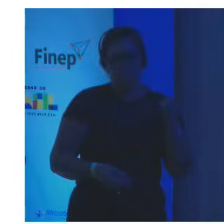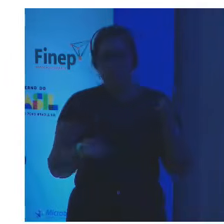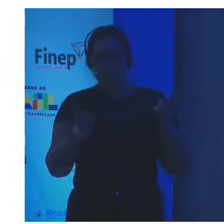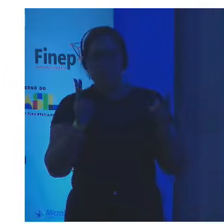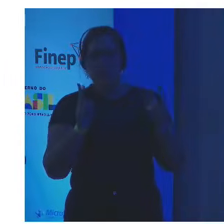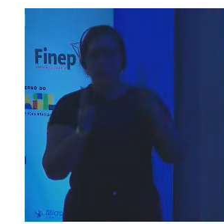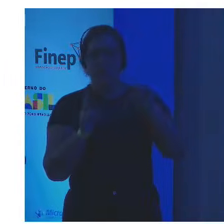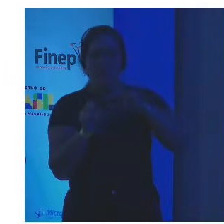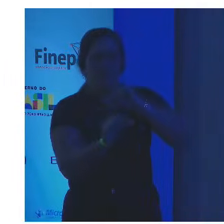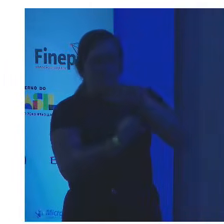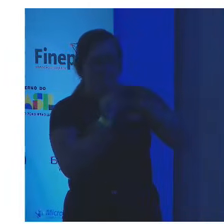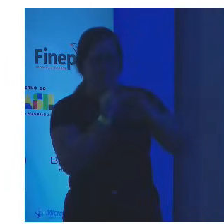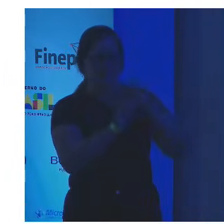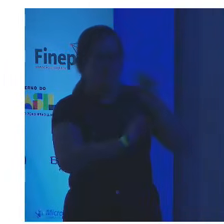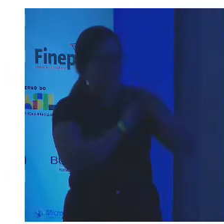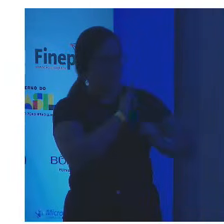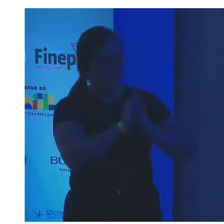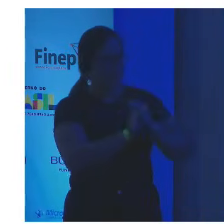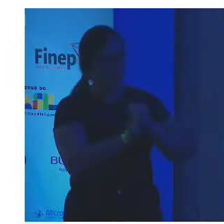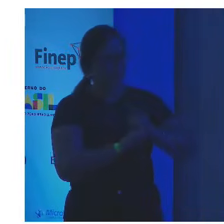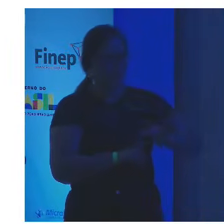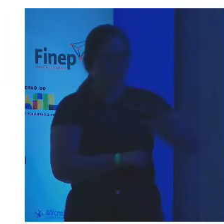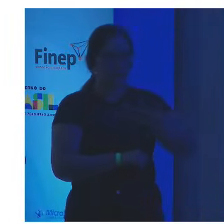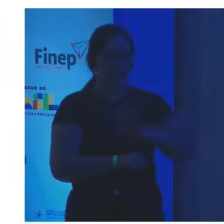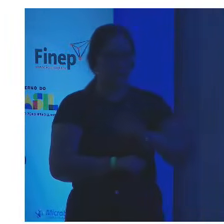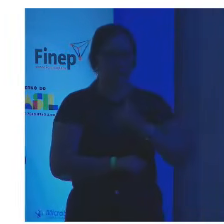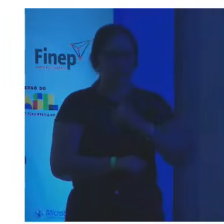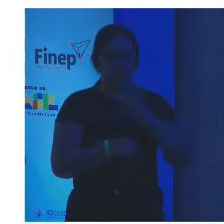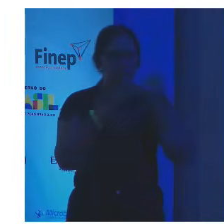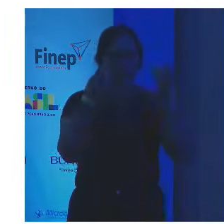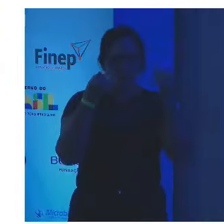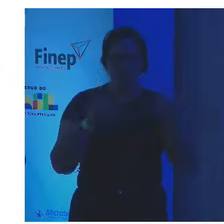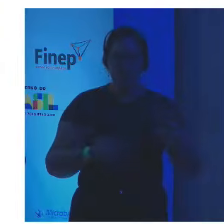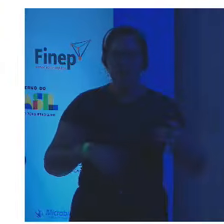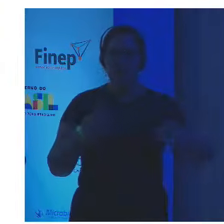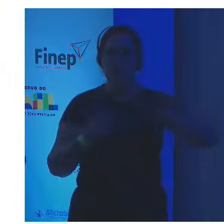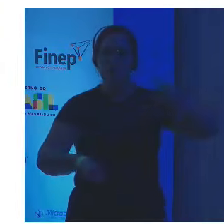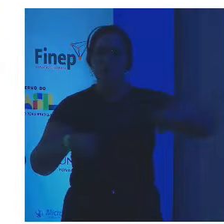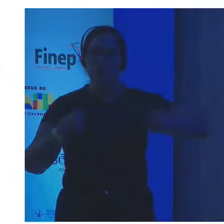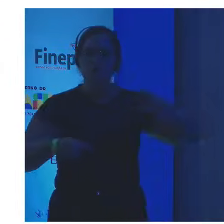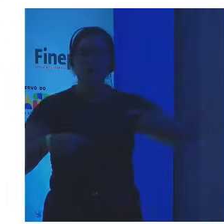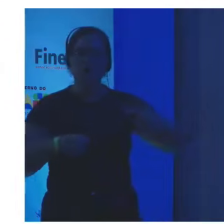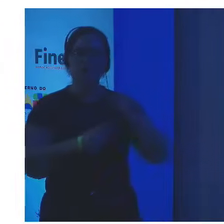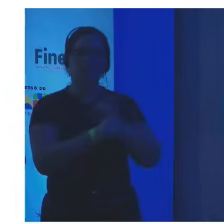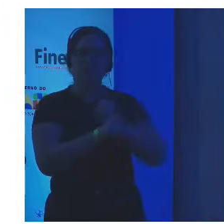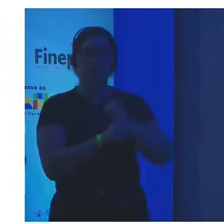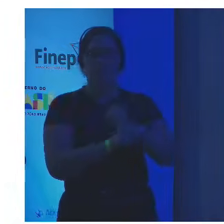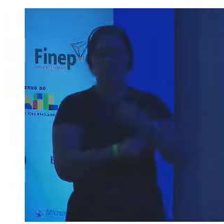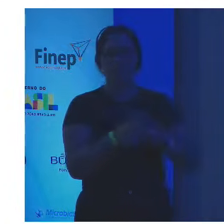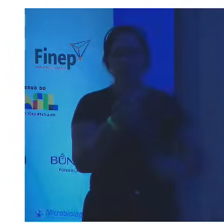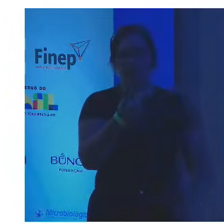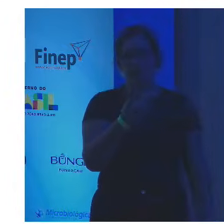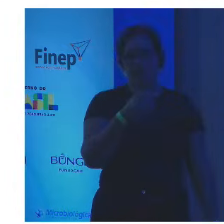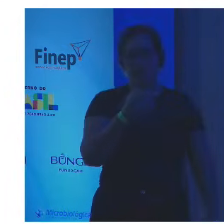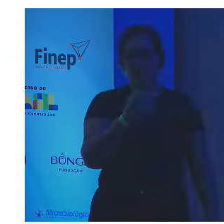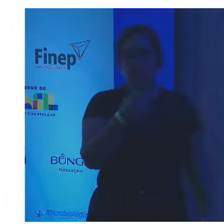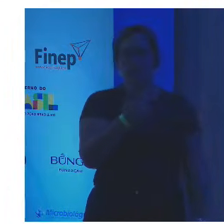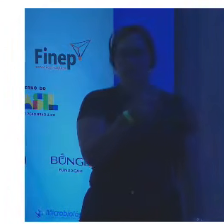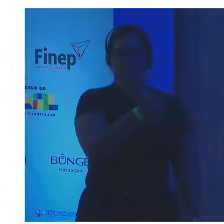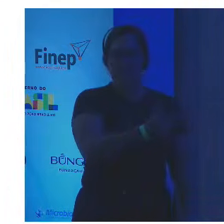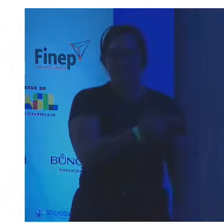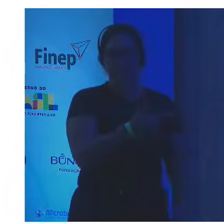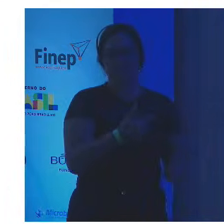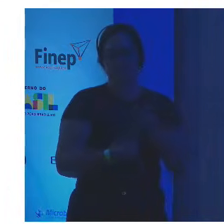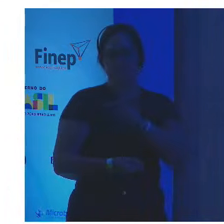revolution, part 2. You're explaining to the politicians, so it was in 22, at the occasion of the presidency by France of